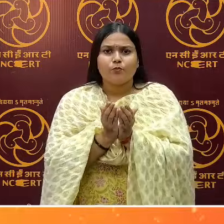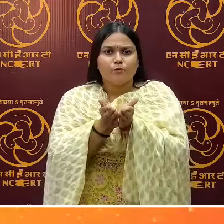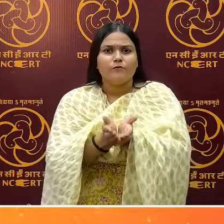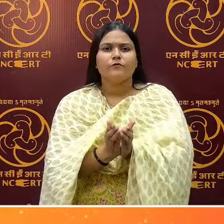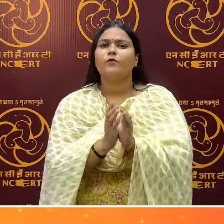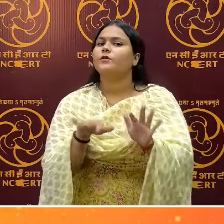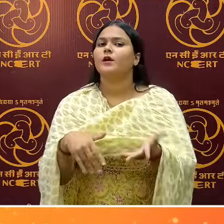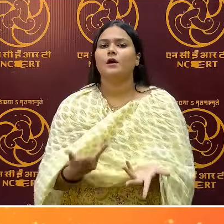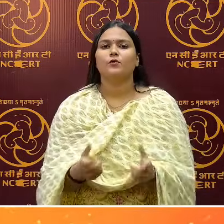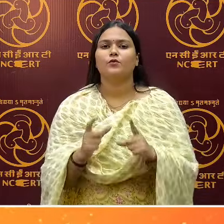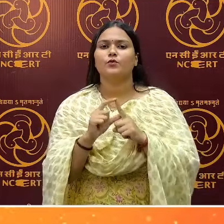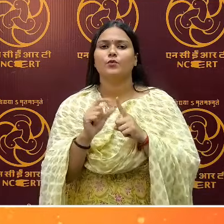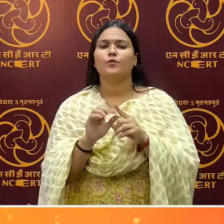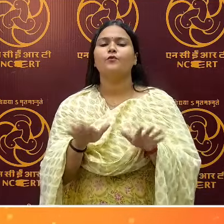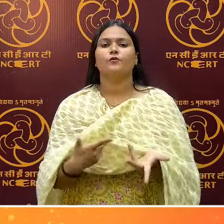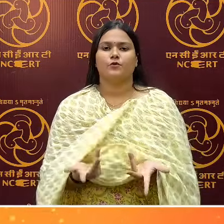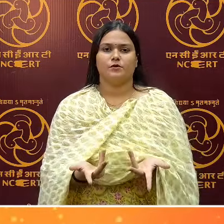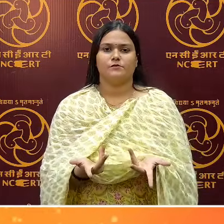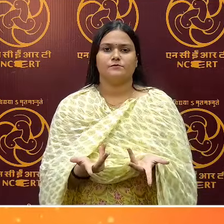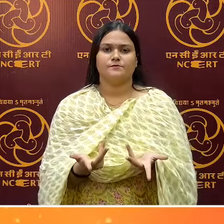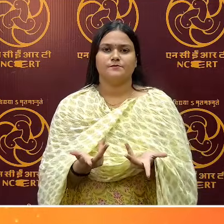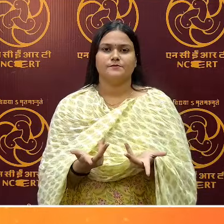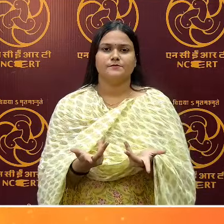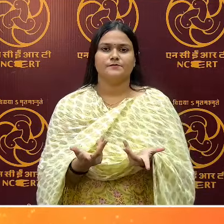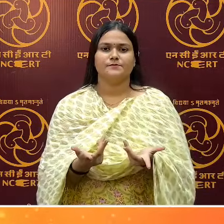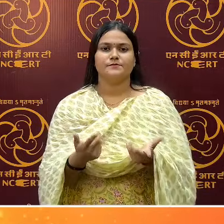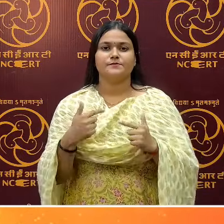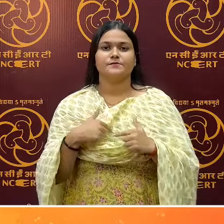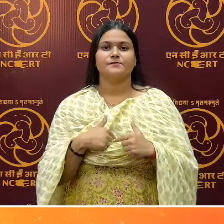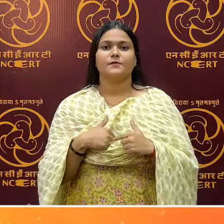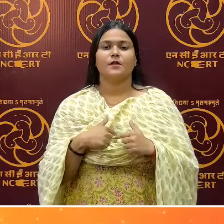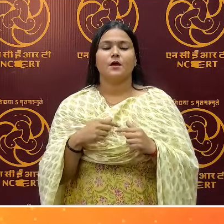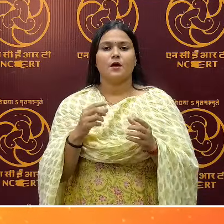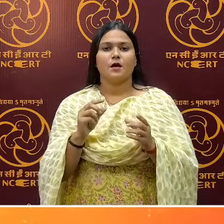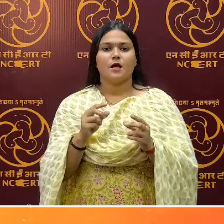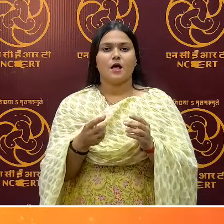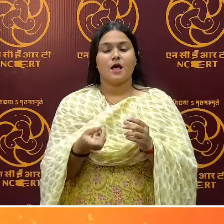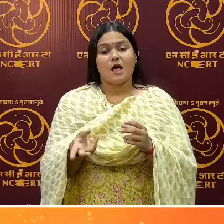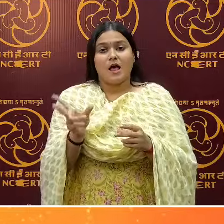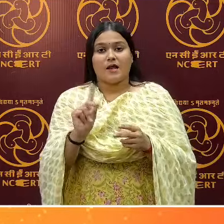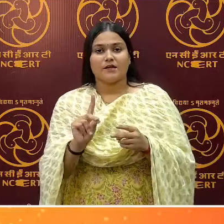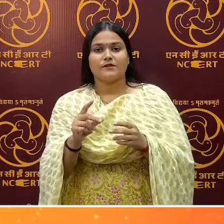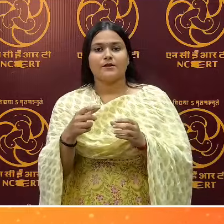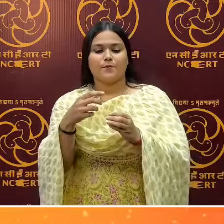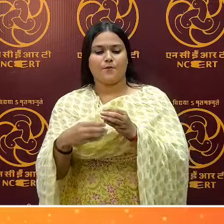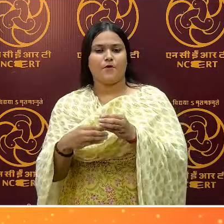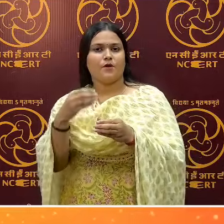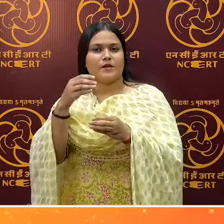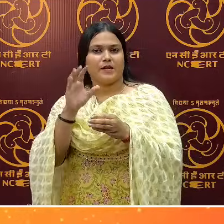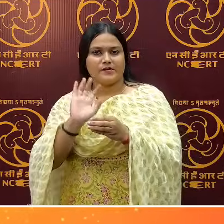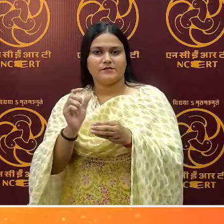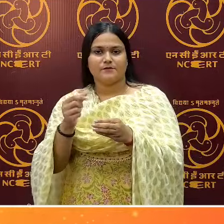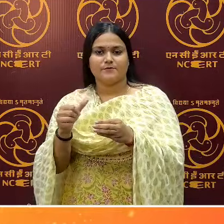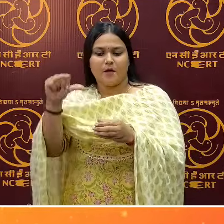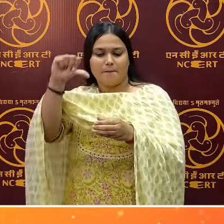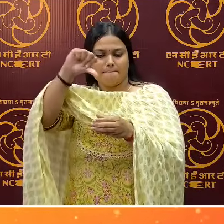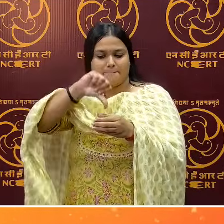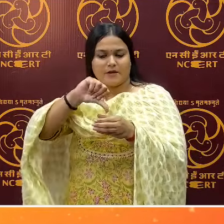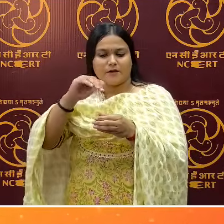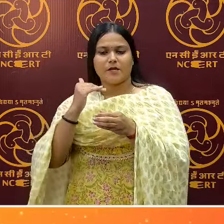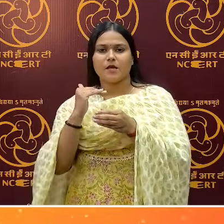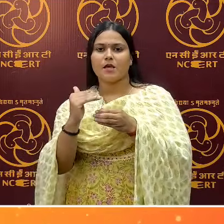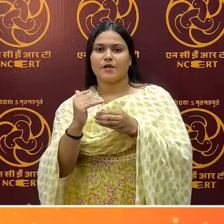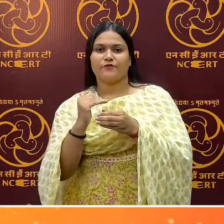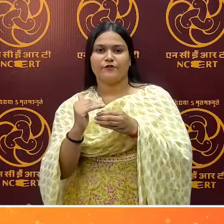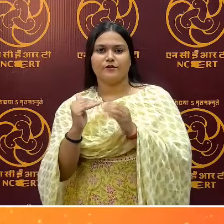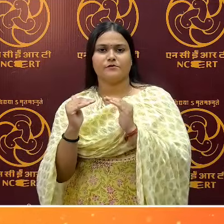do? So what I am going to do, I am going to take one more glass. Okay. And take almost equal amount of